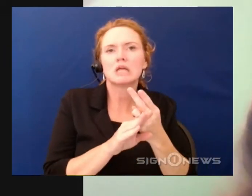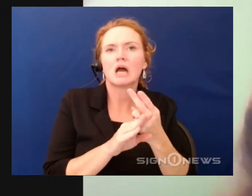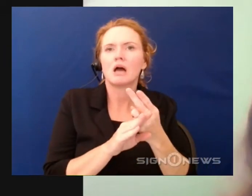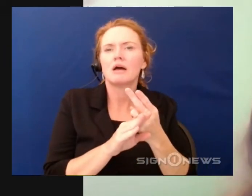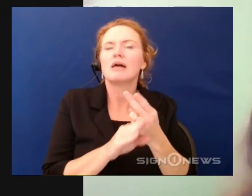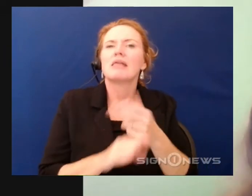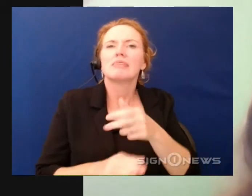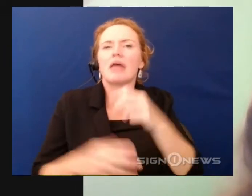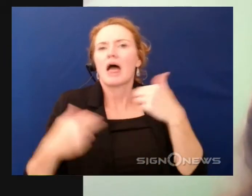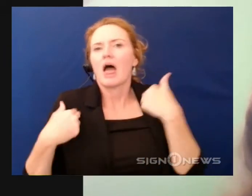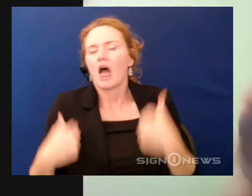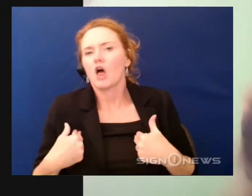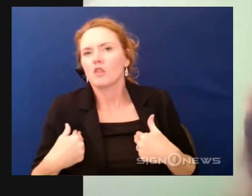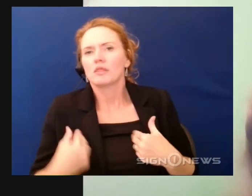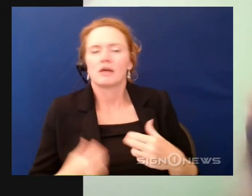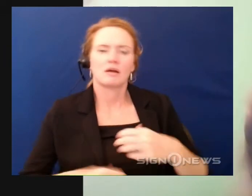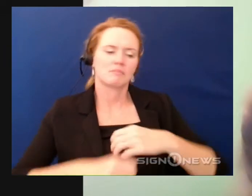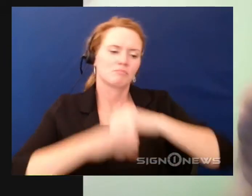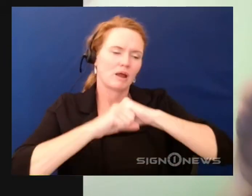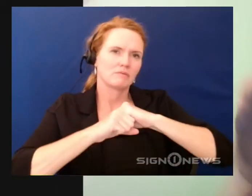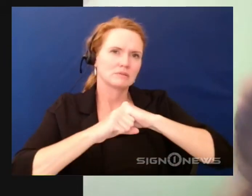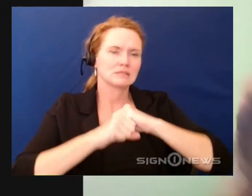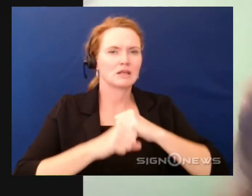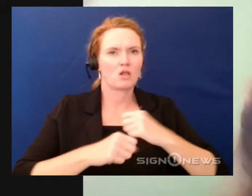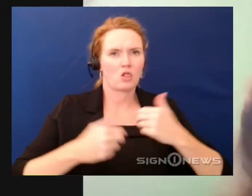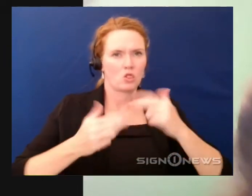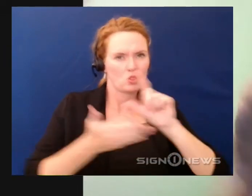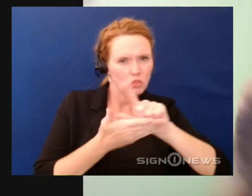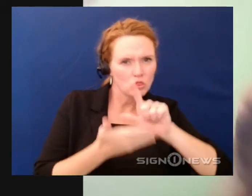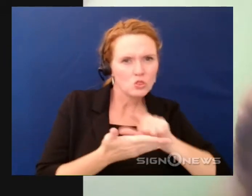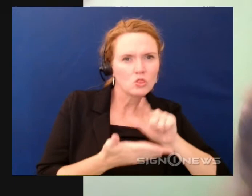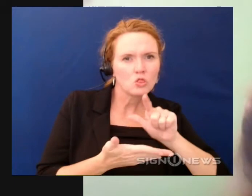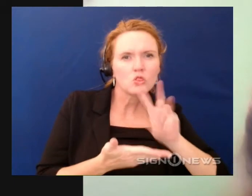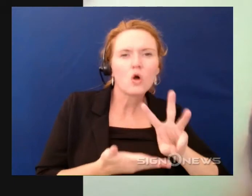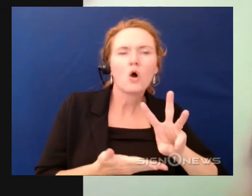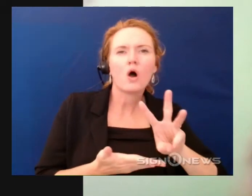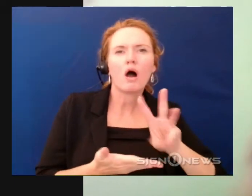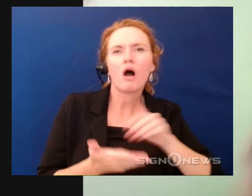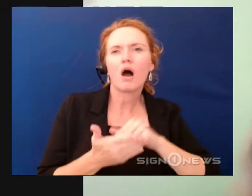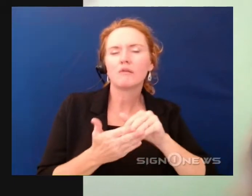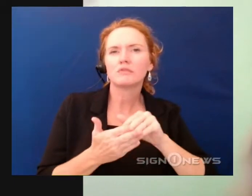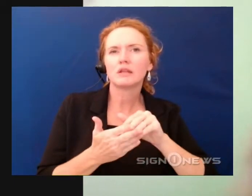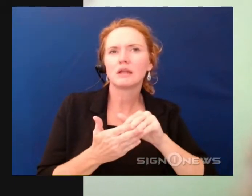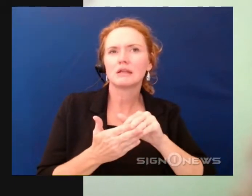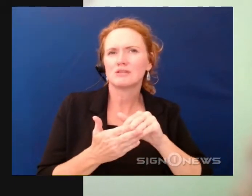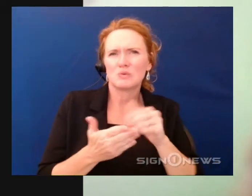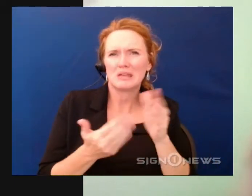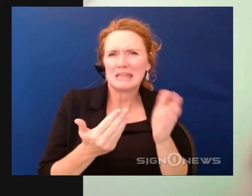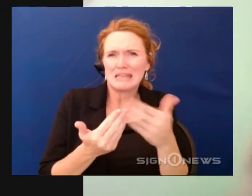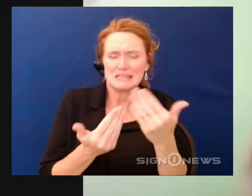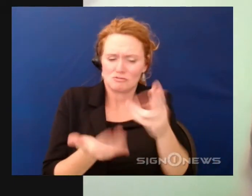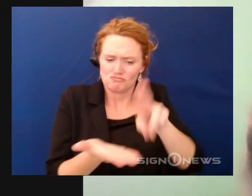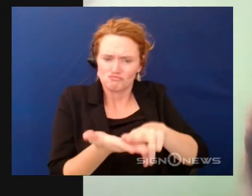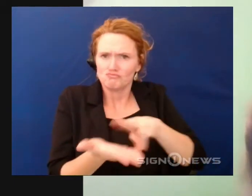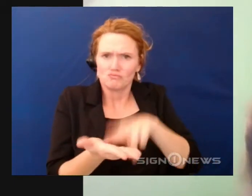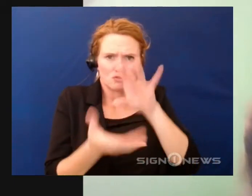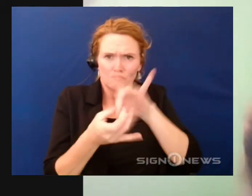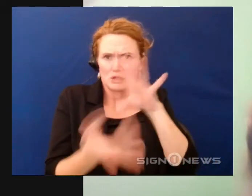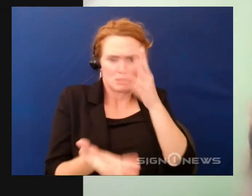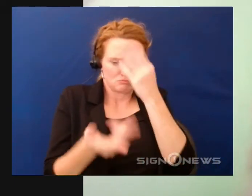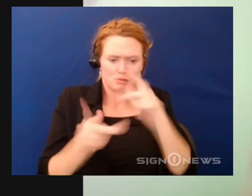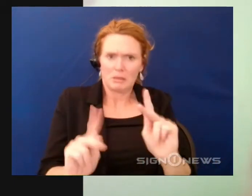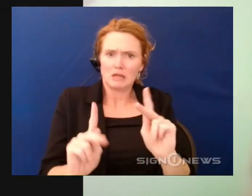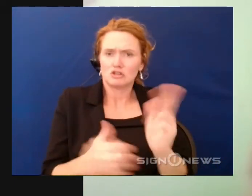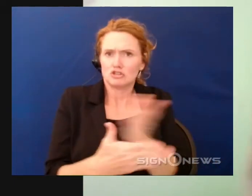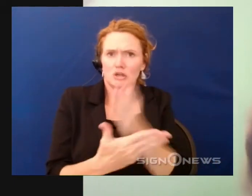privacy law, against concepts like supported decision-making. And it's very easily overcome through a release of information form. That said,